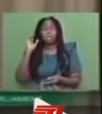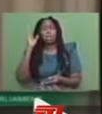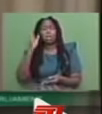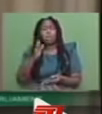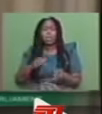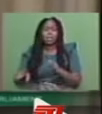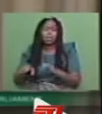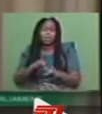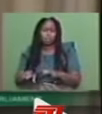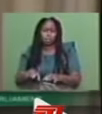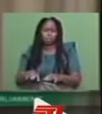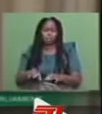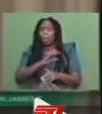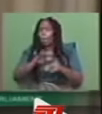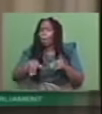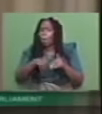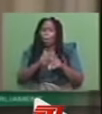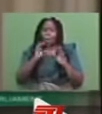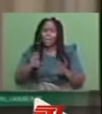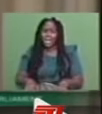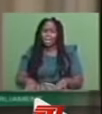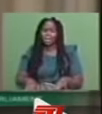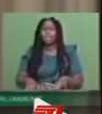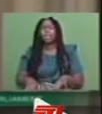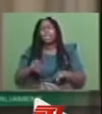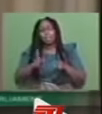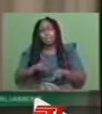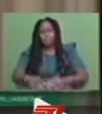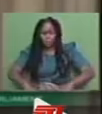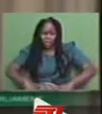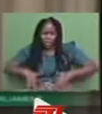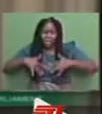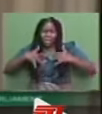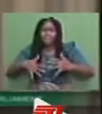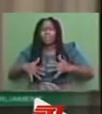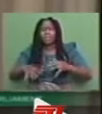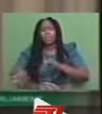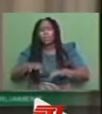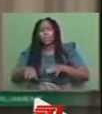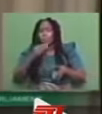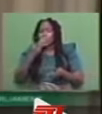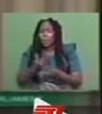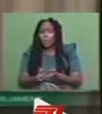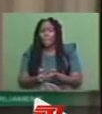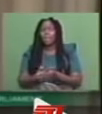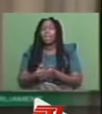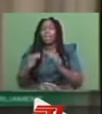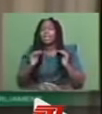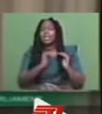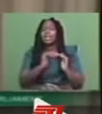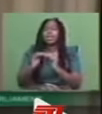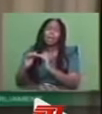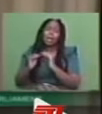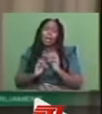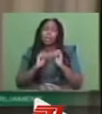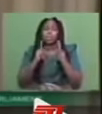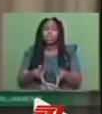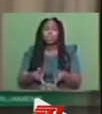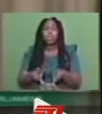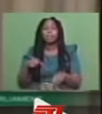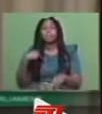live, thrive, and be given equal opportunities. As a nation, it is now that we must rediscover our